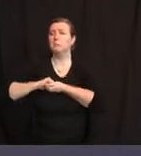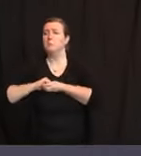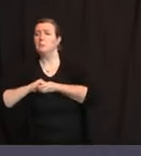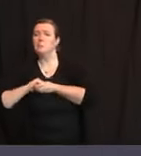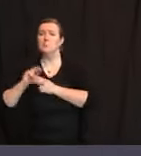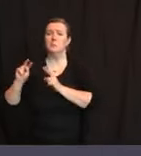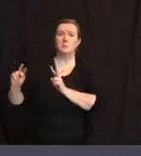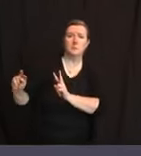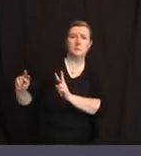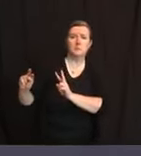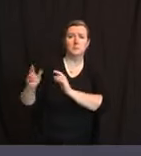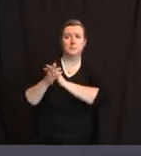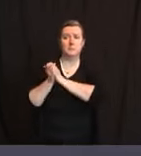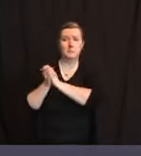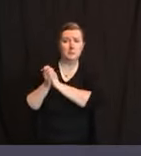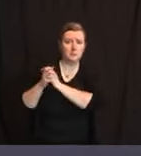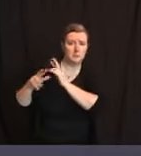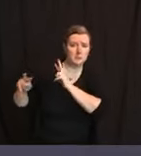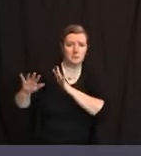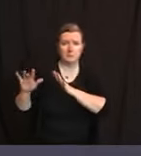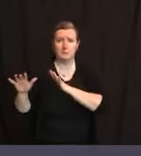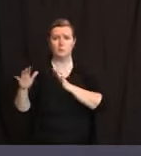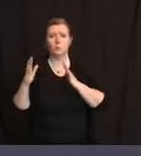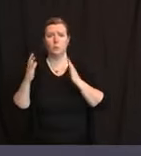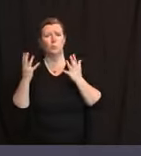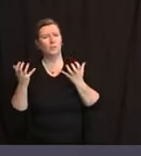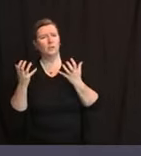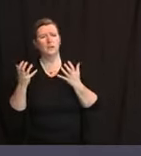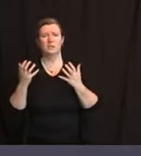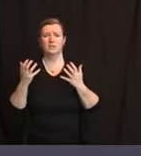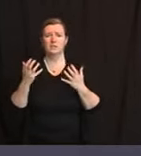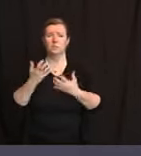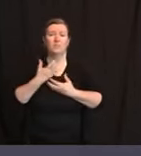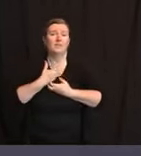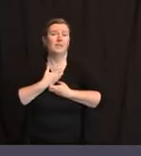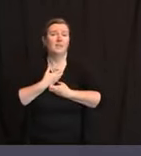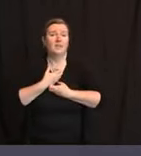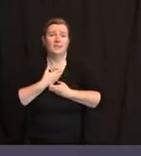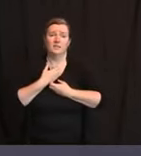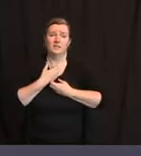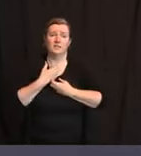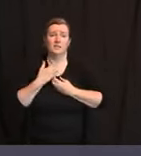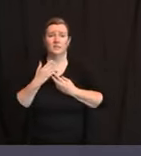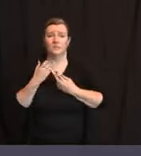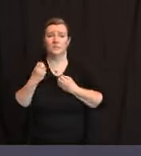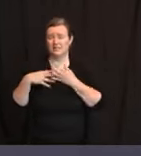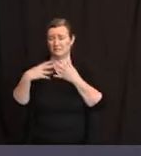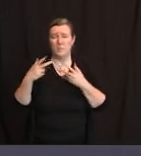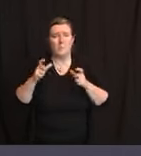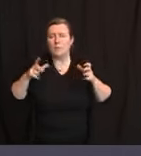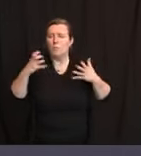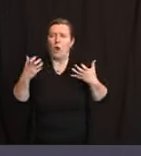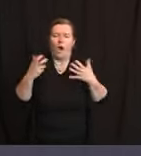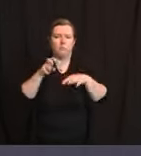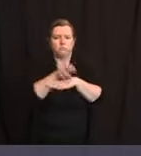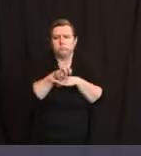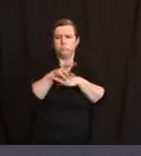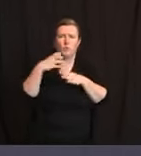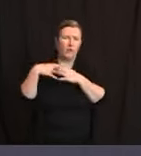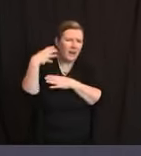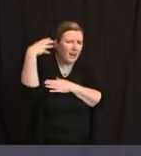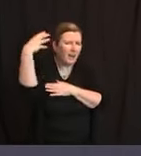know people are dying to let steam off. They're dying to get out. and